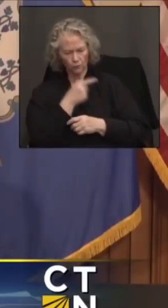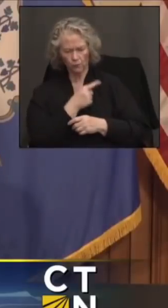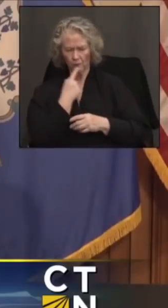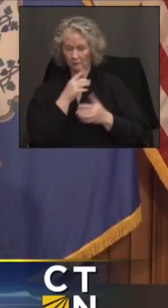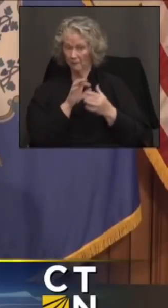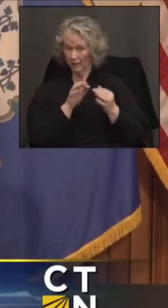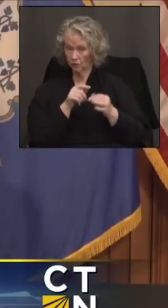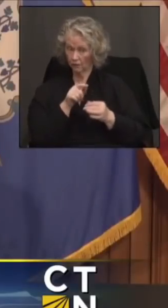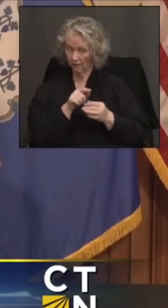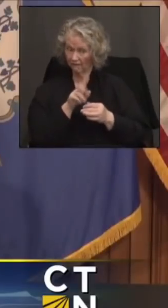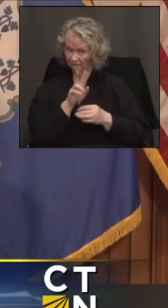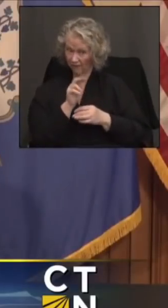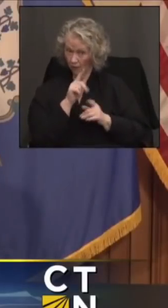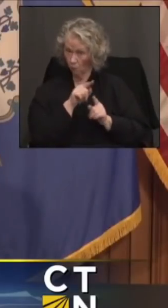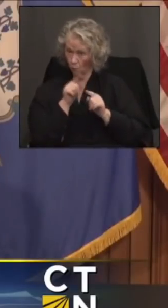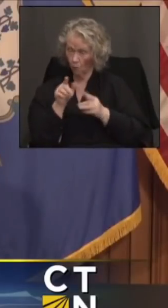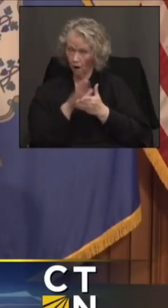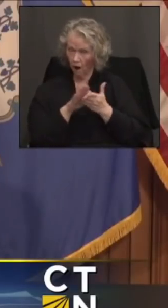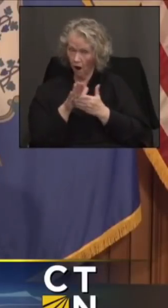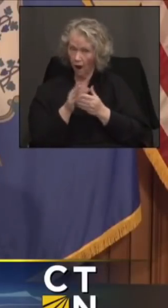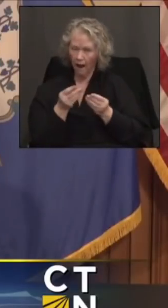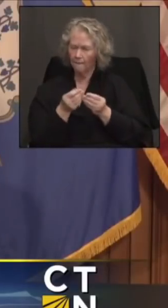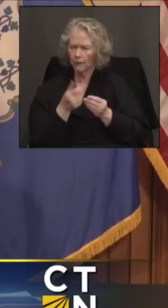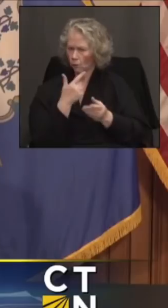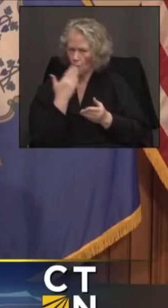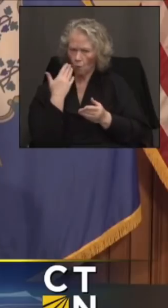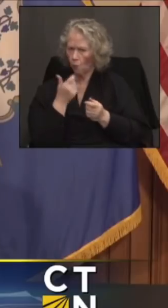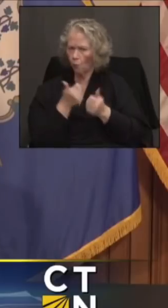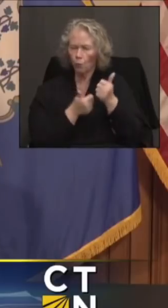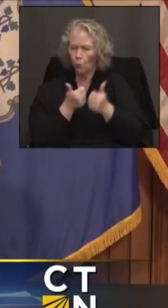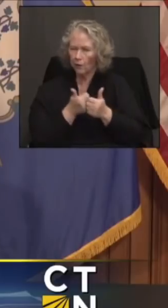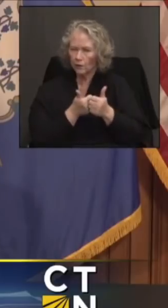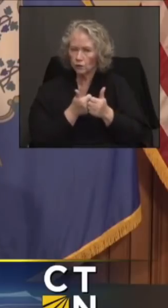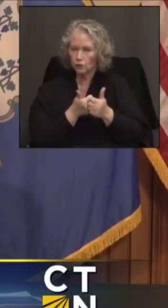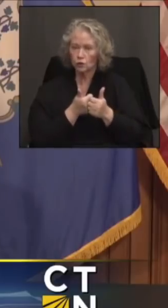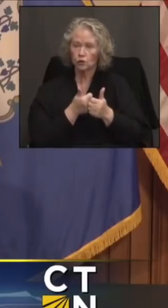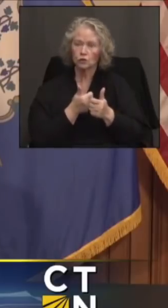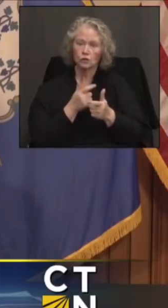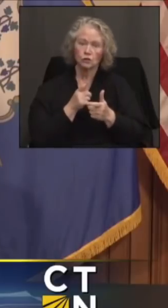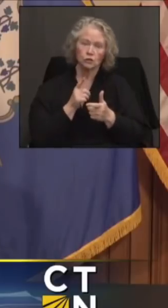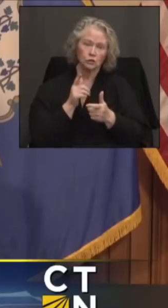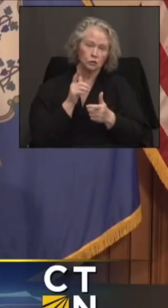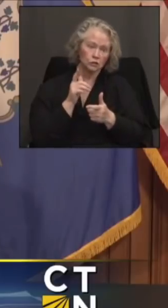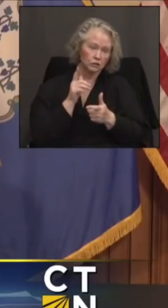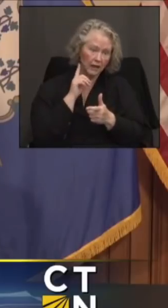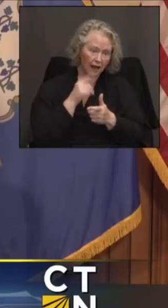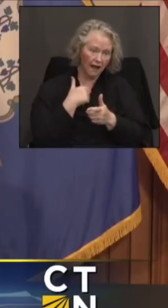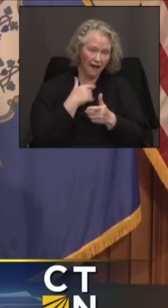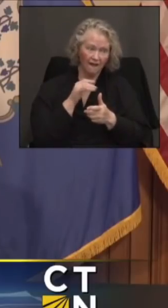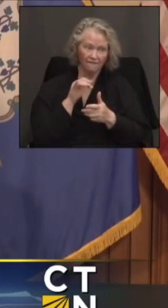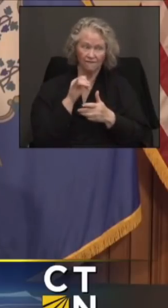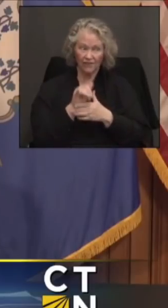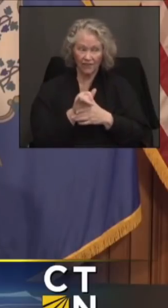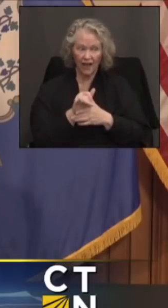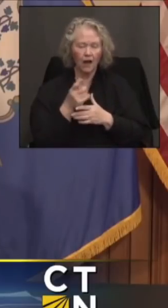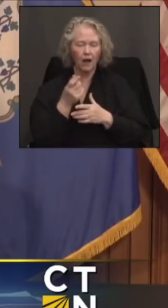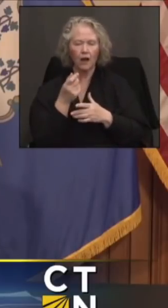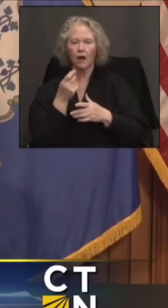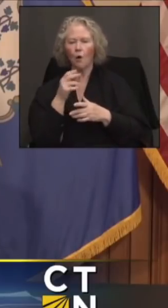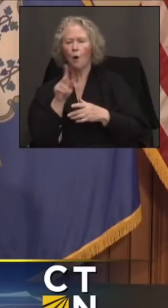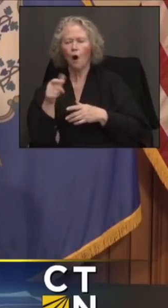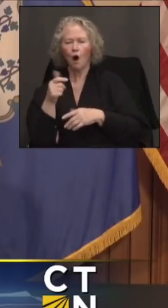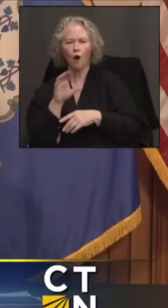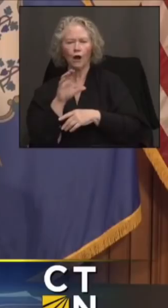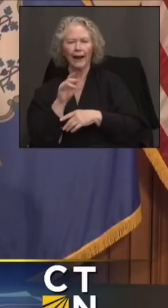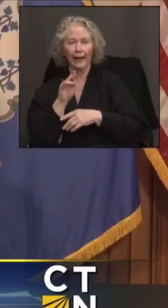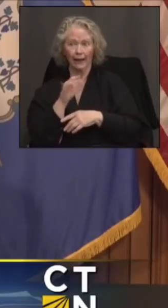to college campuses. Do you have any specifics about which campuses will have either the mobile clinics or other types of clinics? Because as we've talked